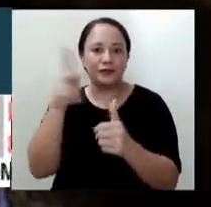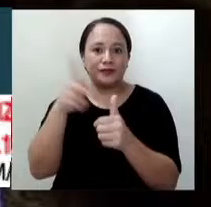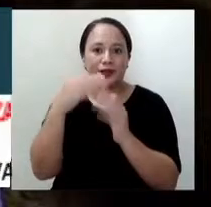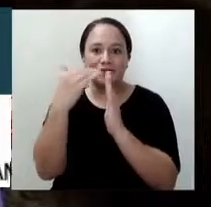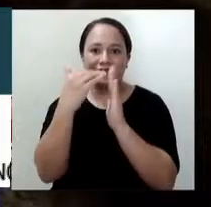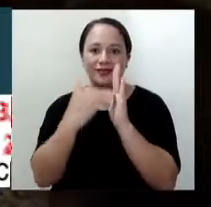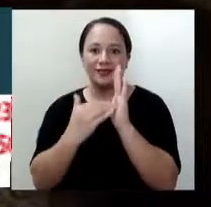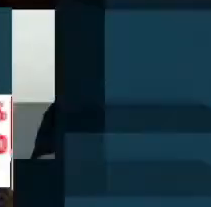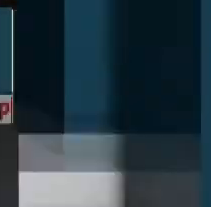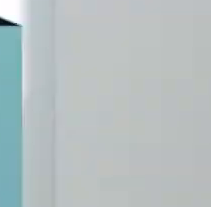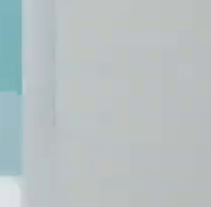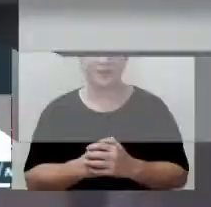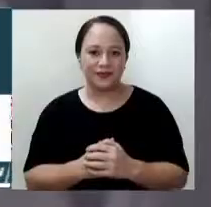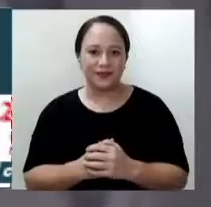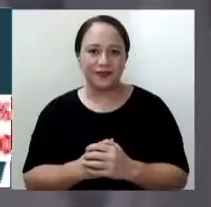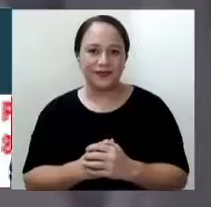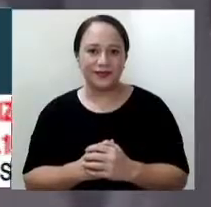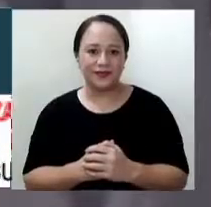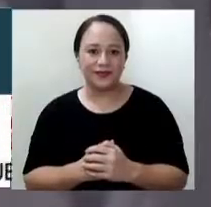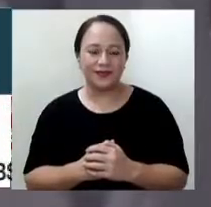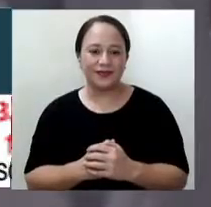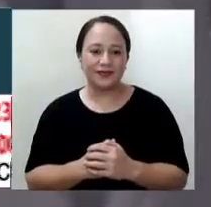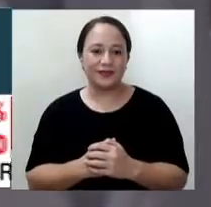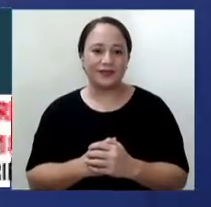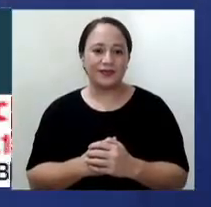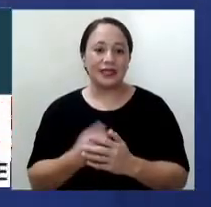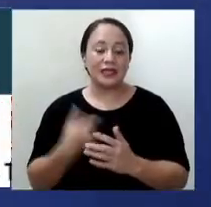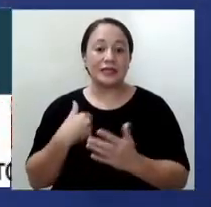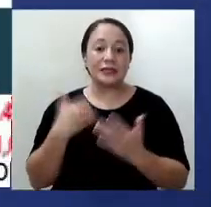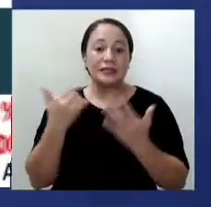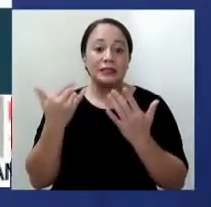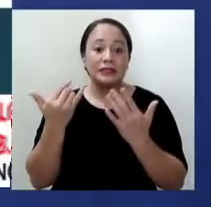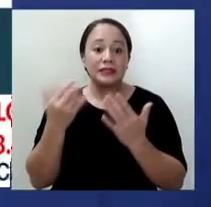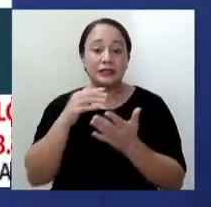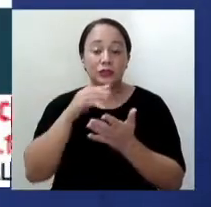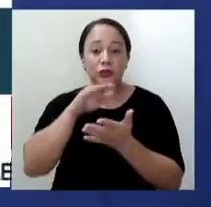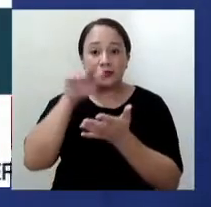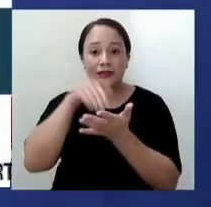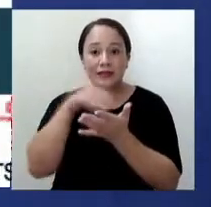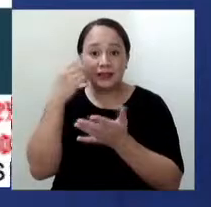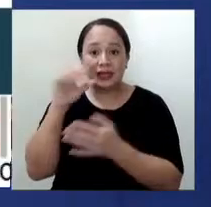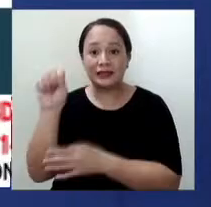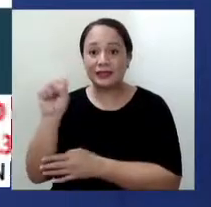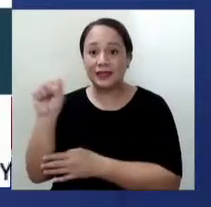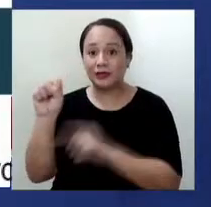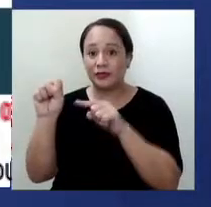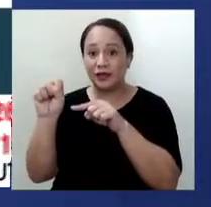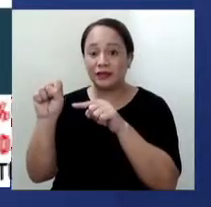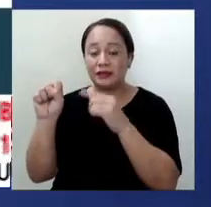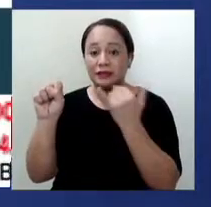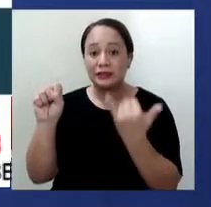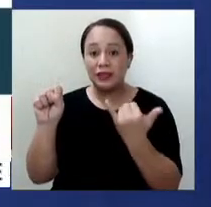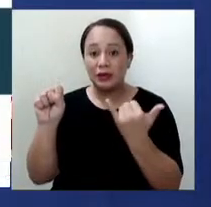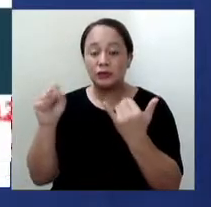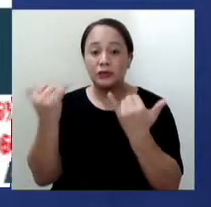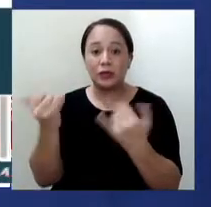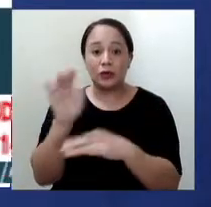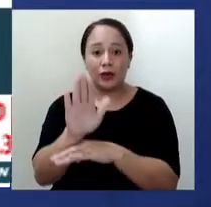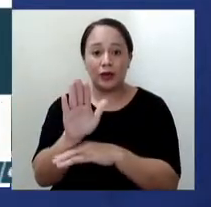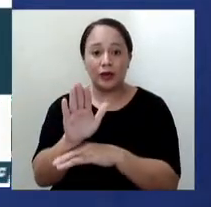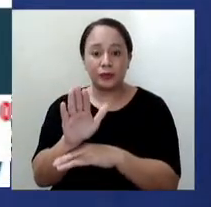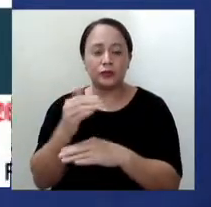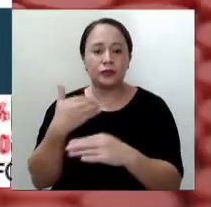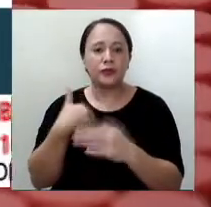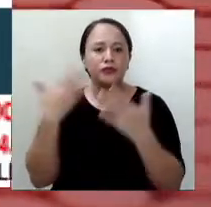list. Yun pong sa gitna, yun pong Sinovac, Mr. President, yeah, today, just this afternoon, they